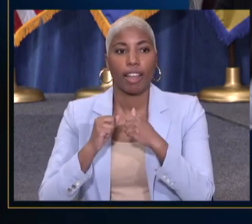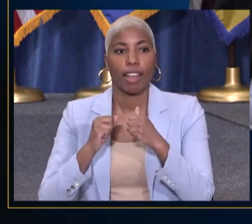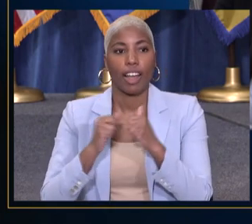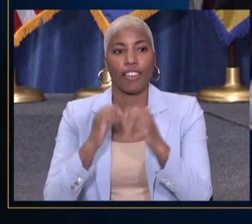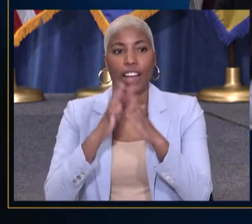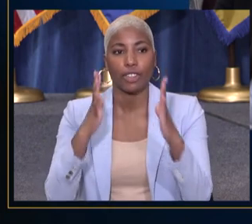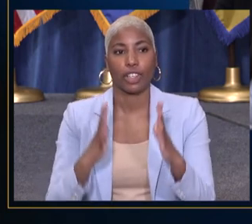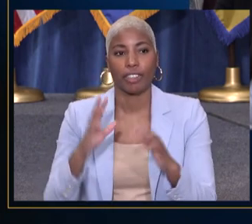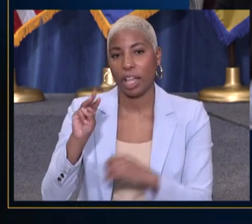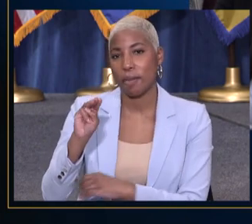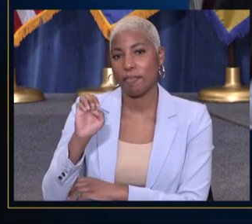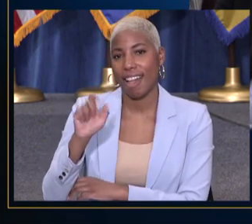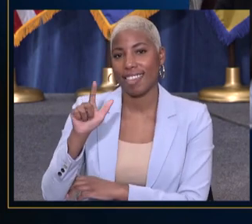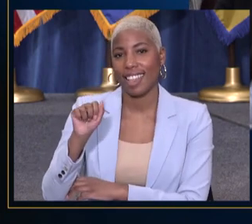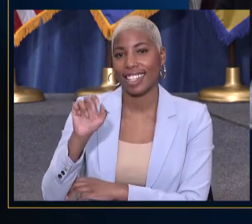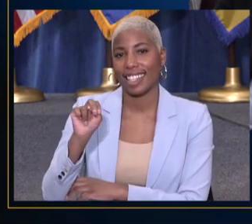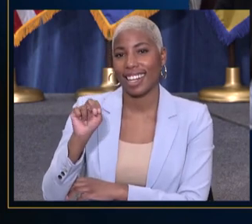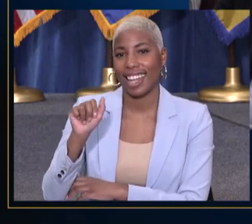to be here. Hi, y'all.